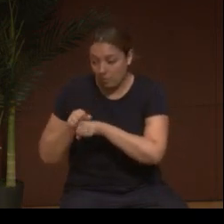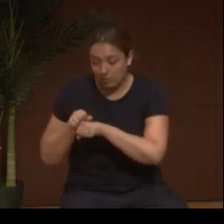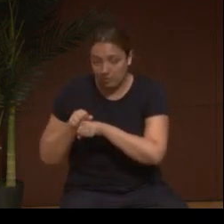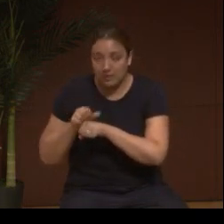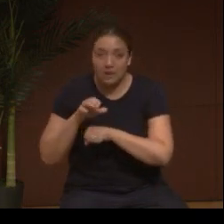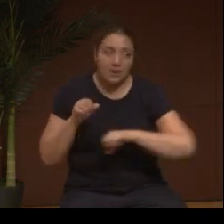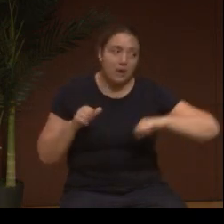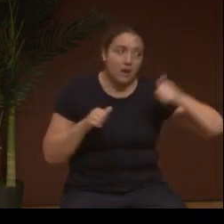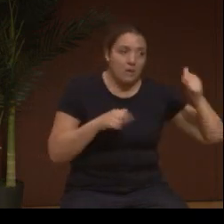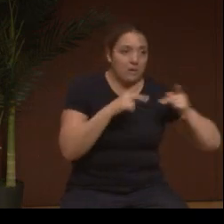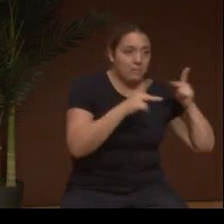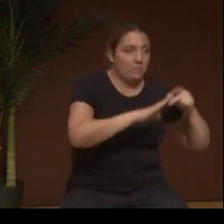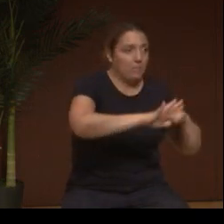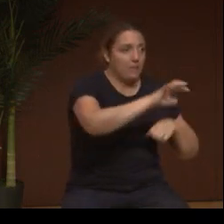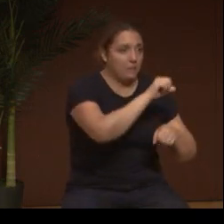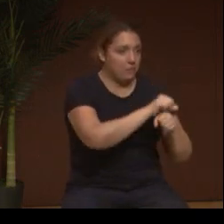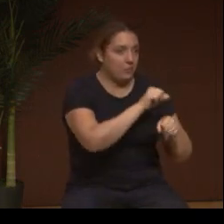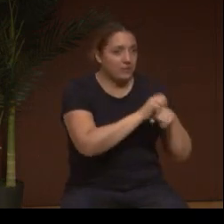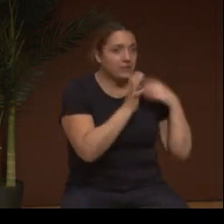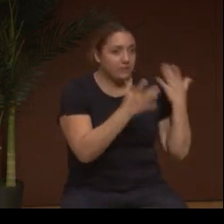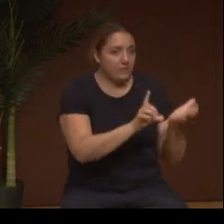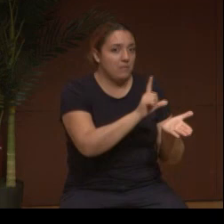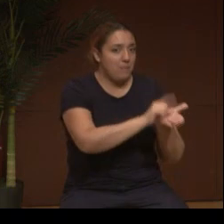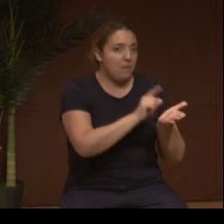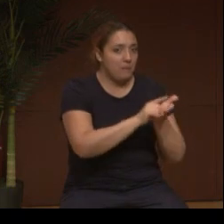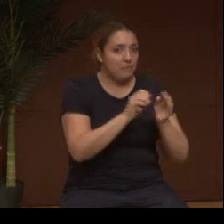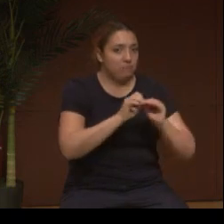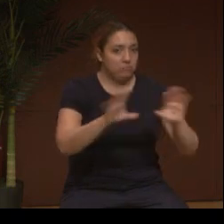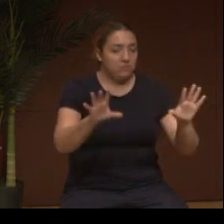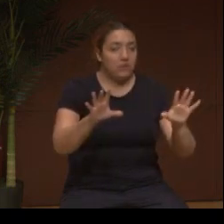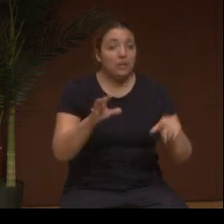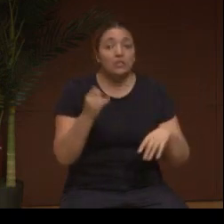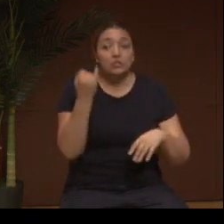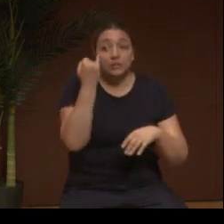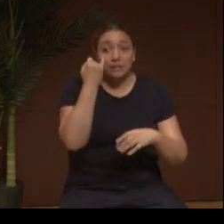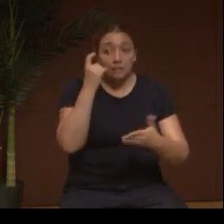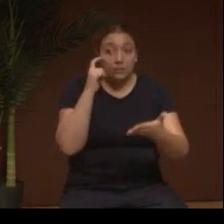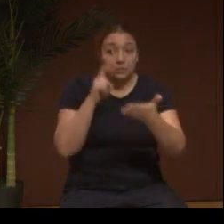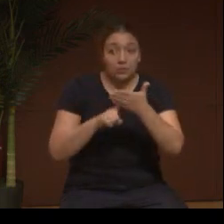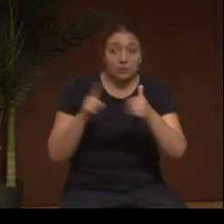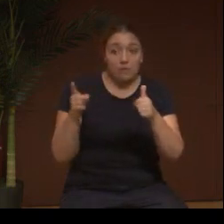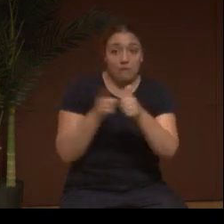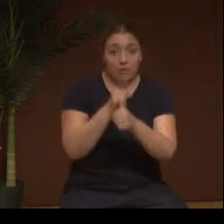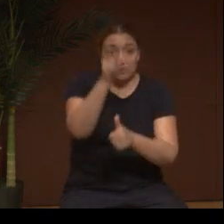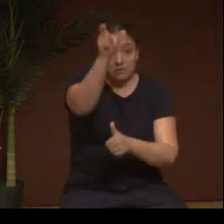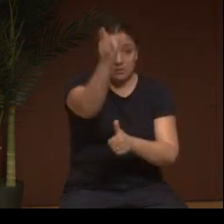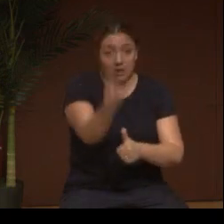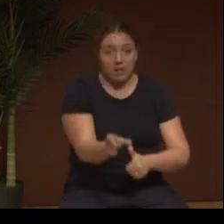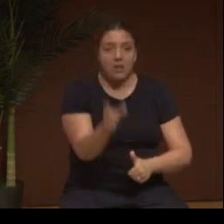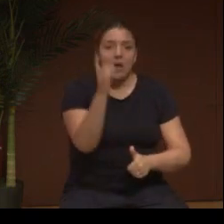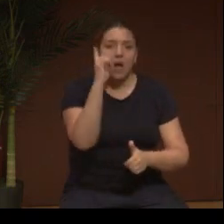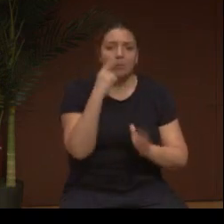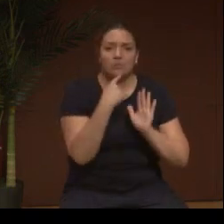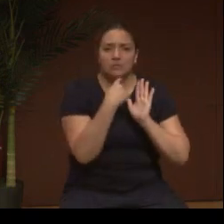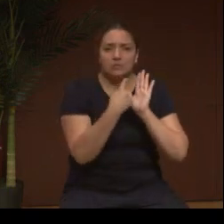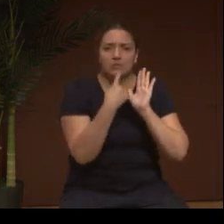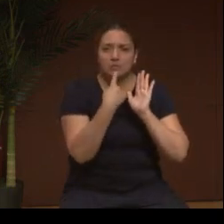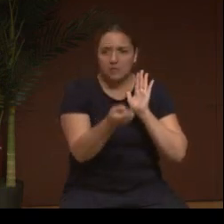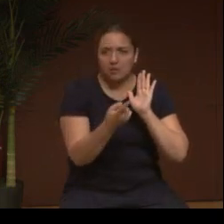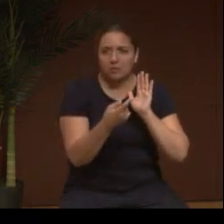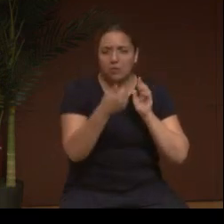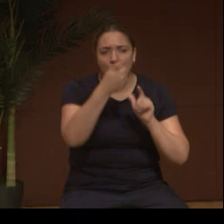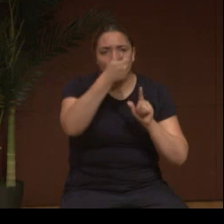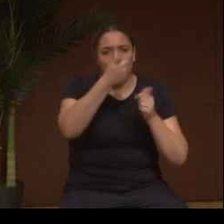of others that's published in the literature. Okay? So if we look on this first column, I'll just tell you what each set of